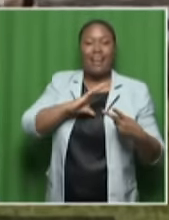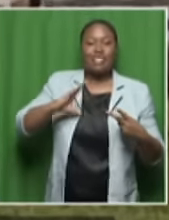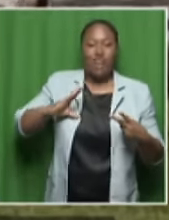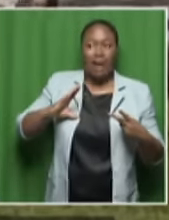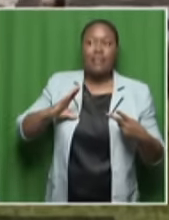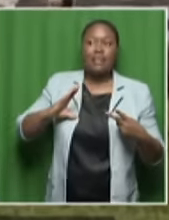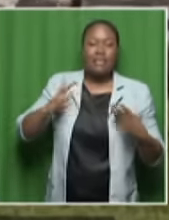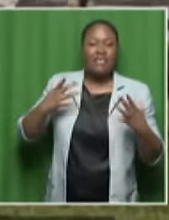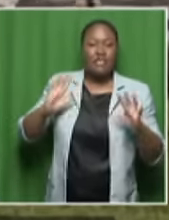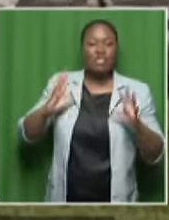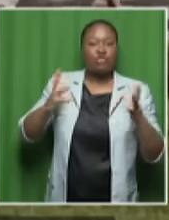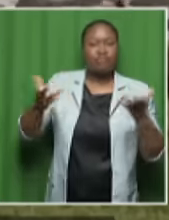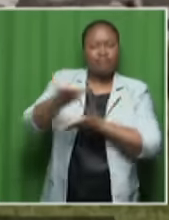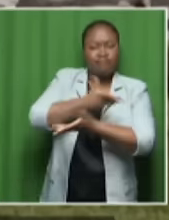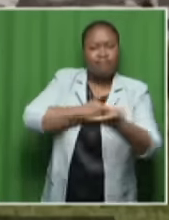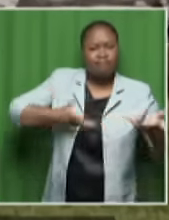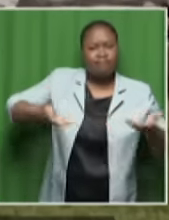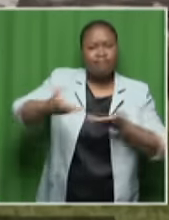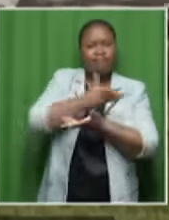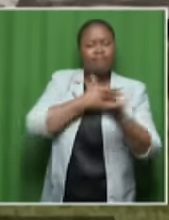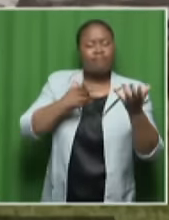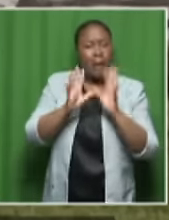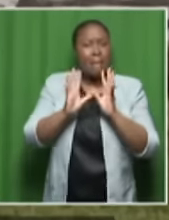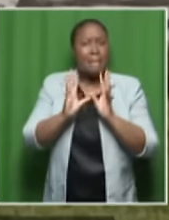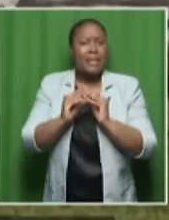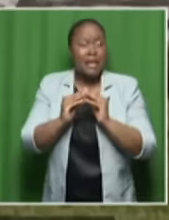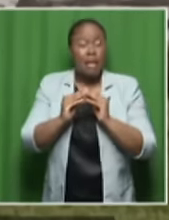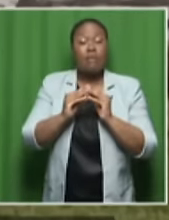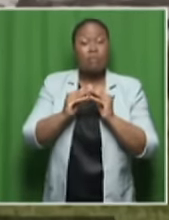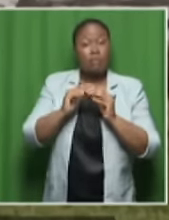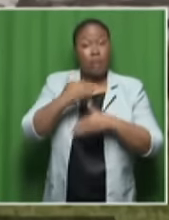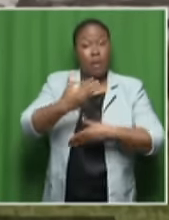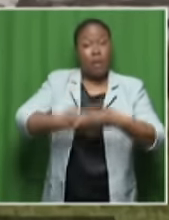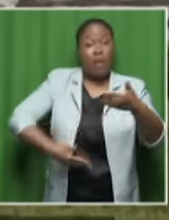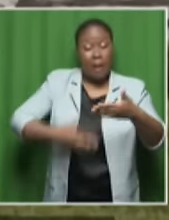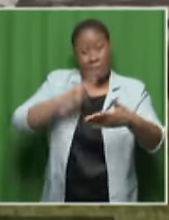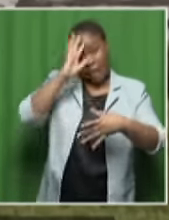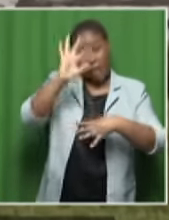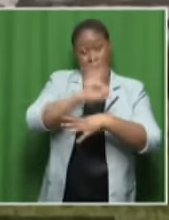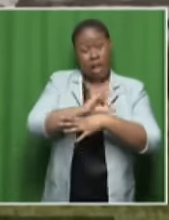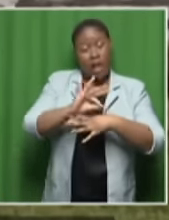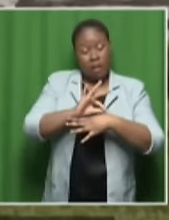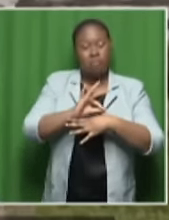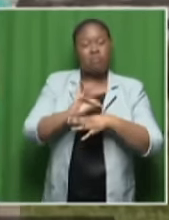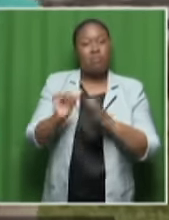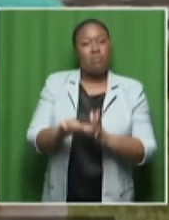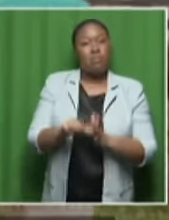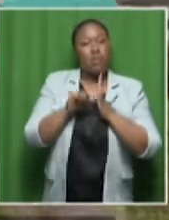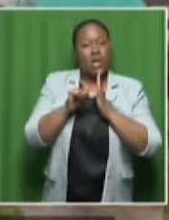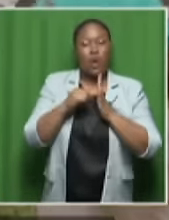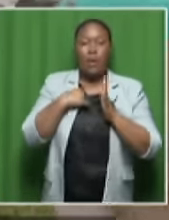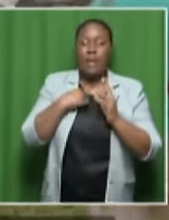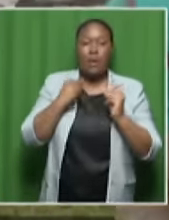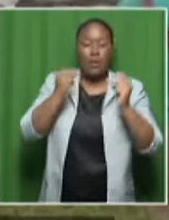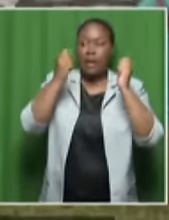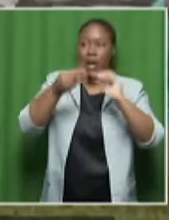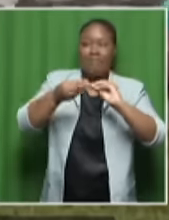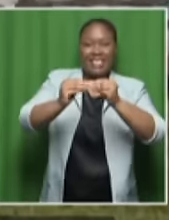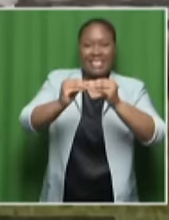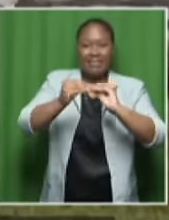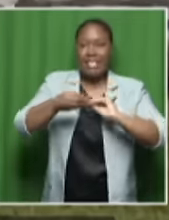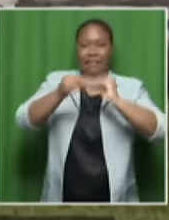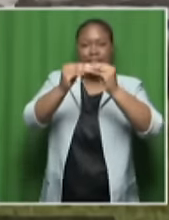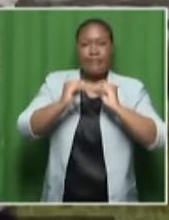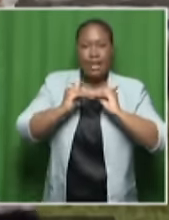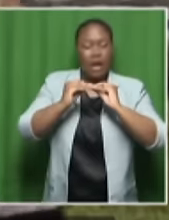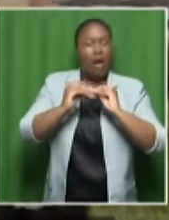how when we rebuild, when we plan and get the opportunity to replan, it's no use we rush to fix, but we don't bring